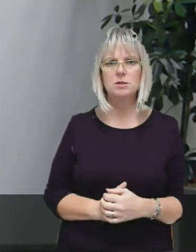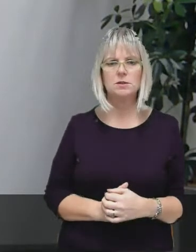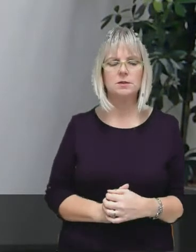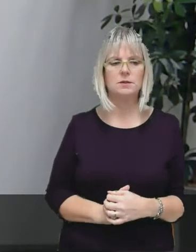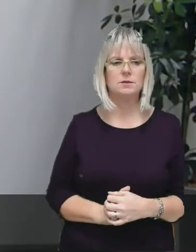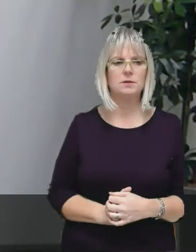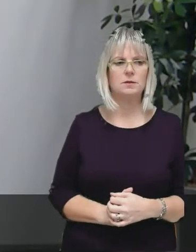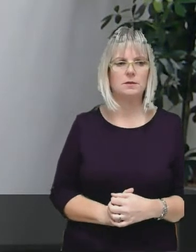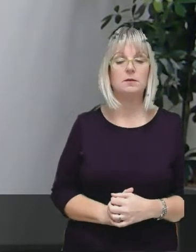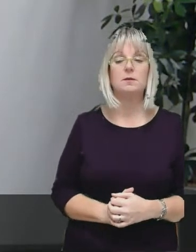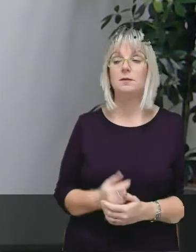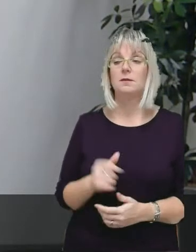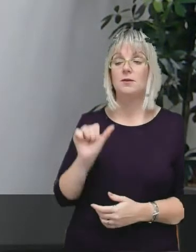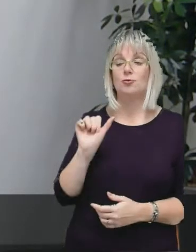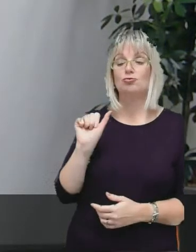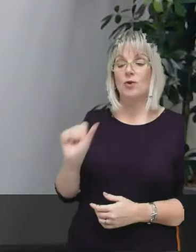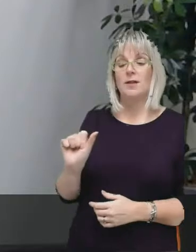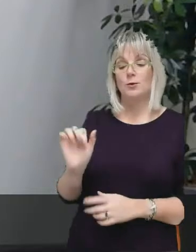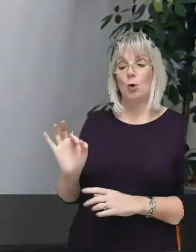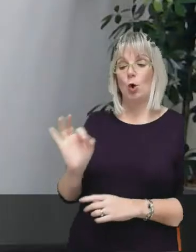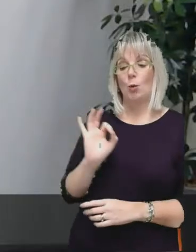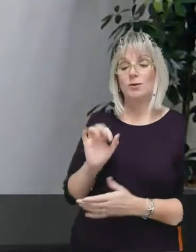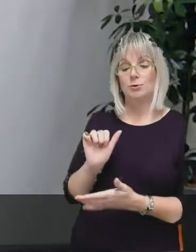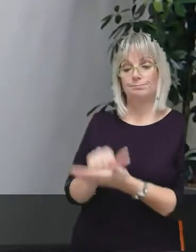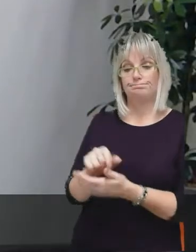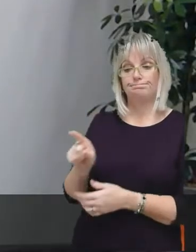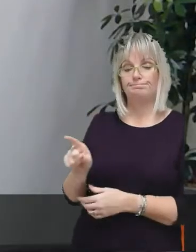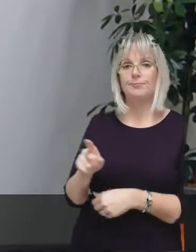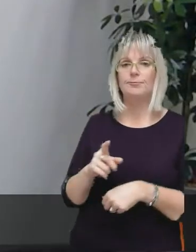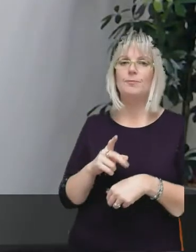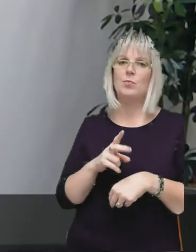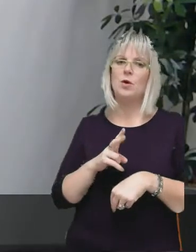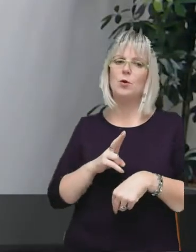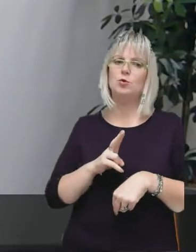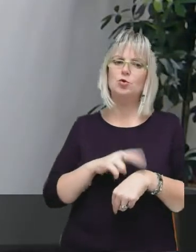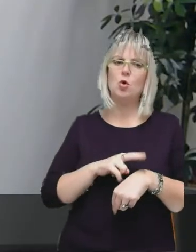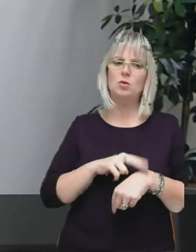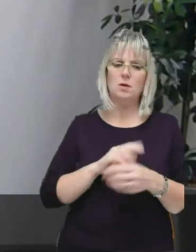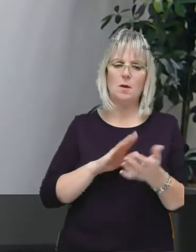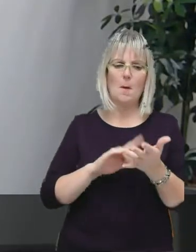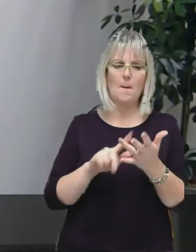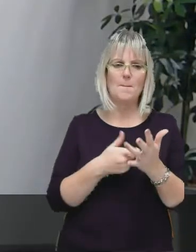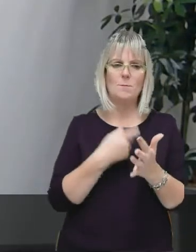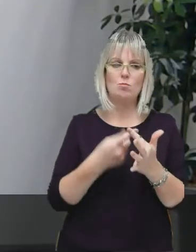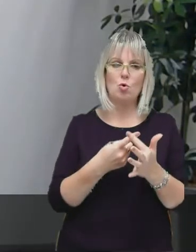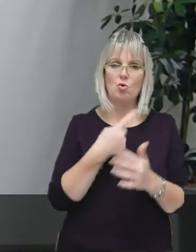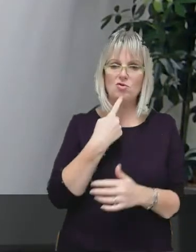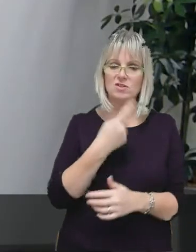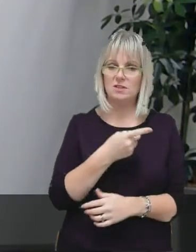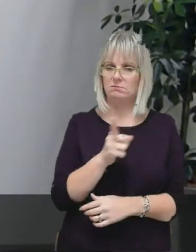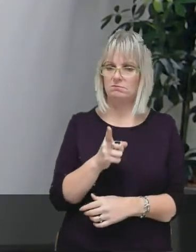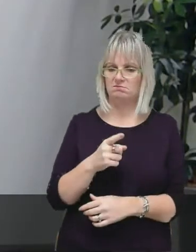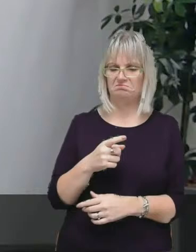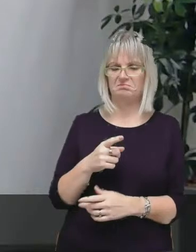about the government punishing Londoners for doing the right thing. Another example of the government punishing Londoners is they